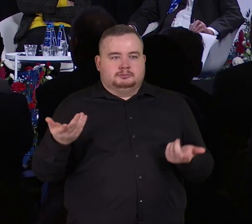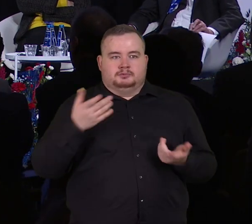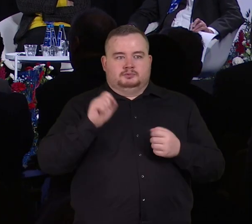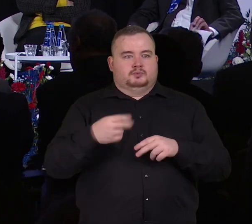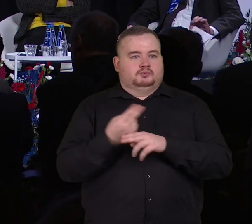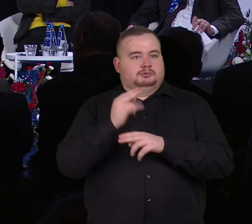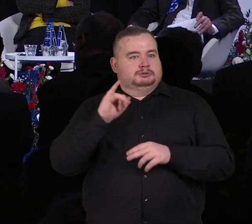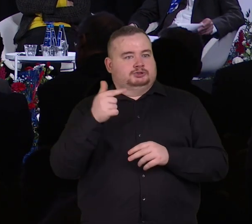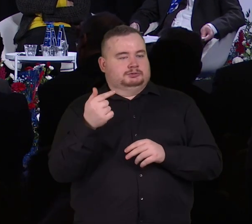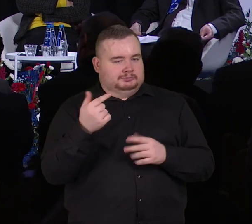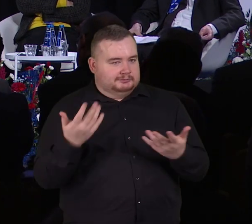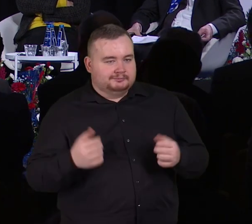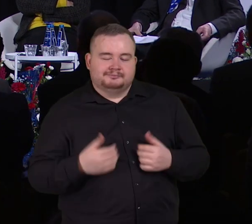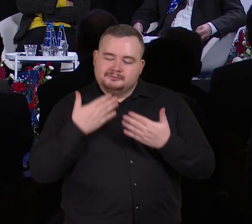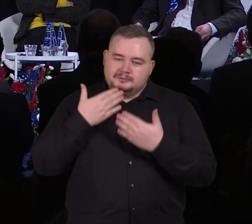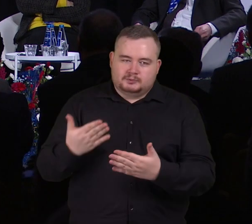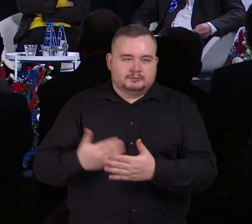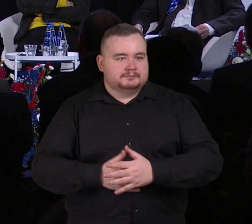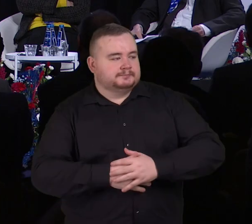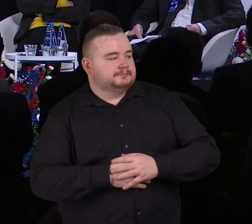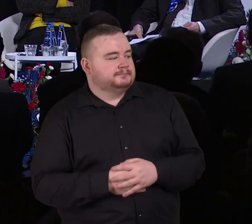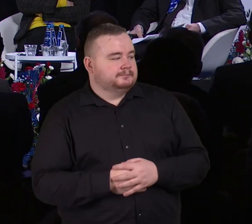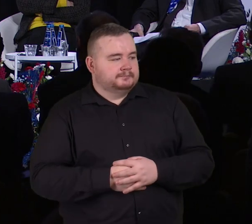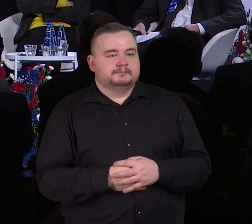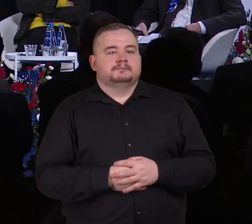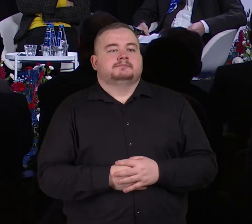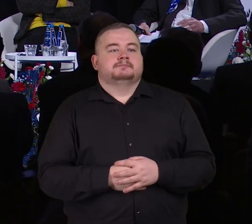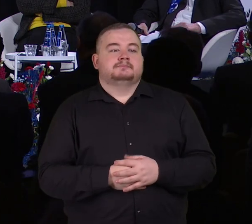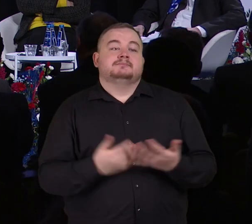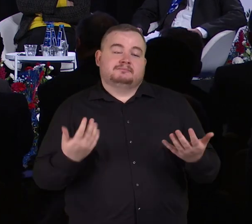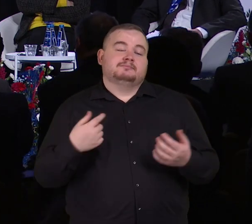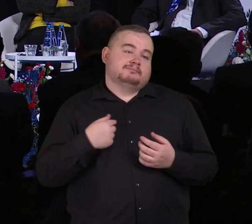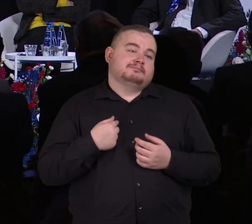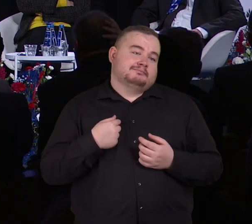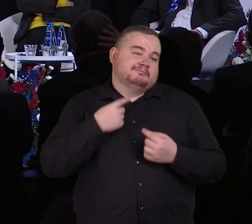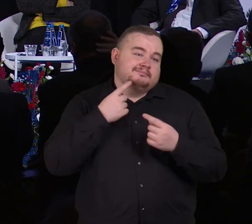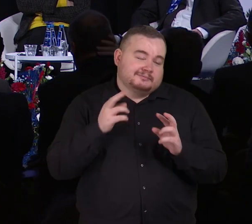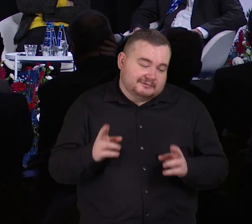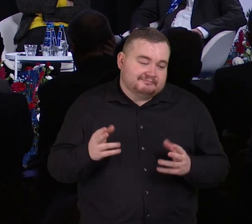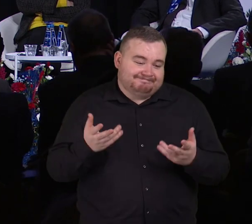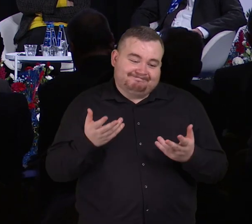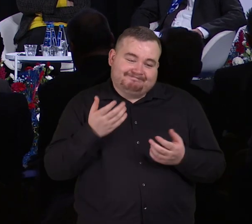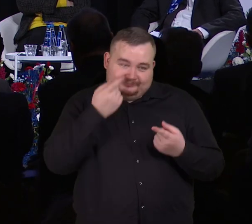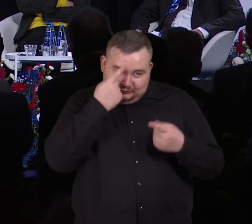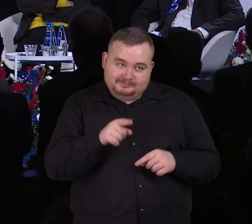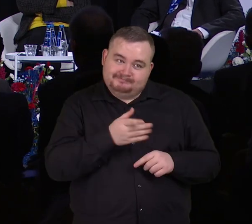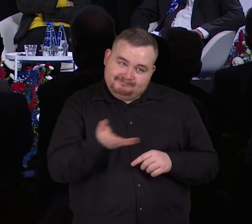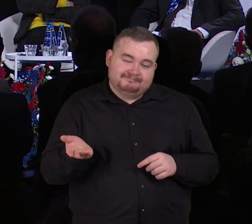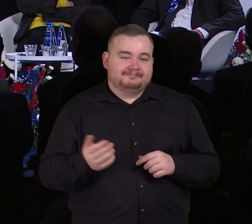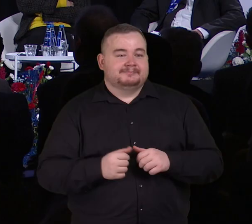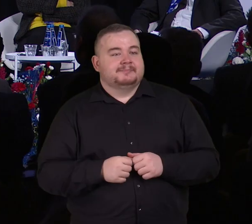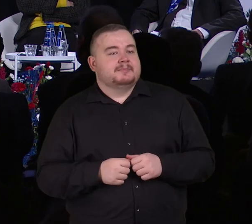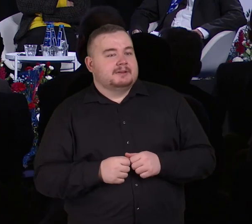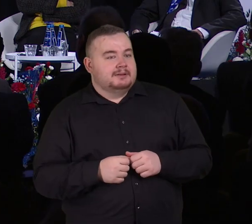I believe that you actually address not only, let's say, voice from Lower Saxony, but from many regions and